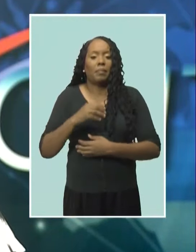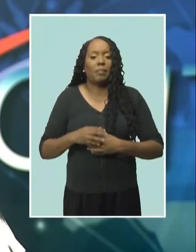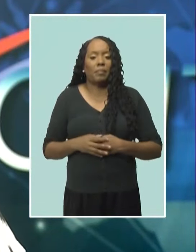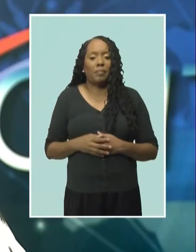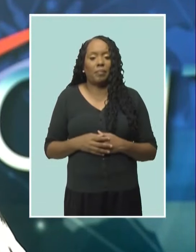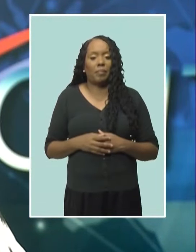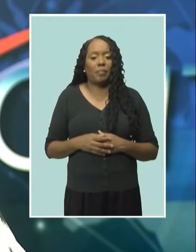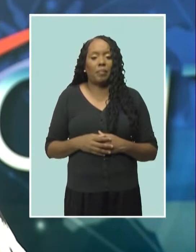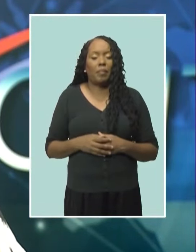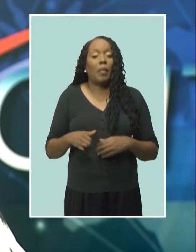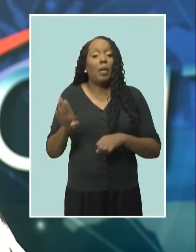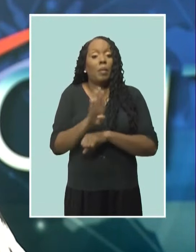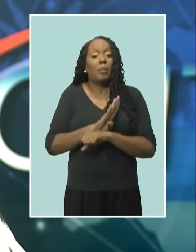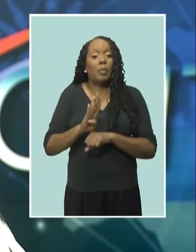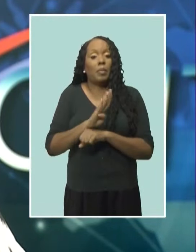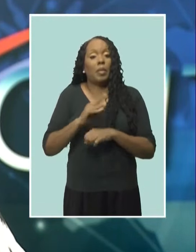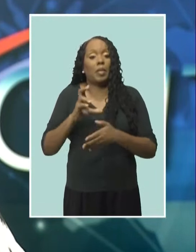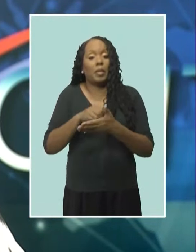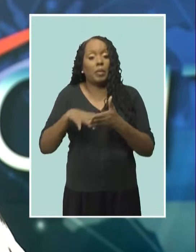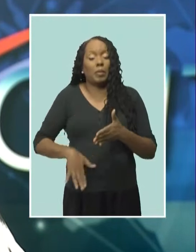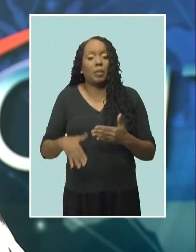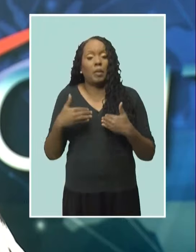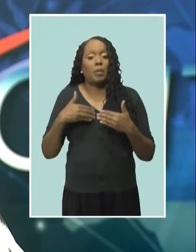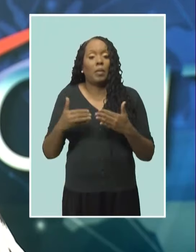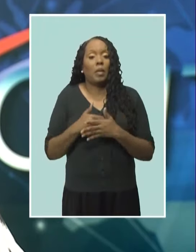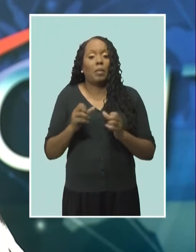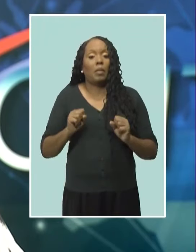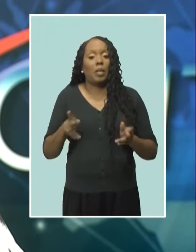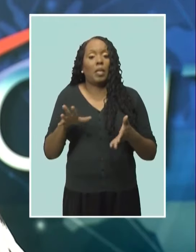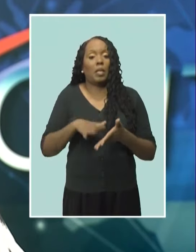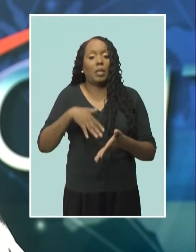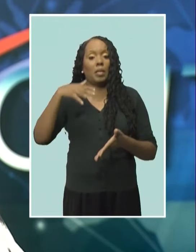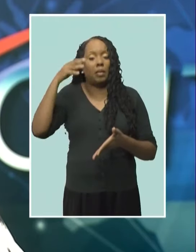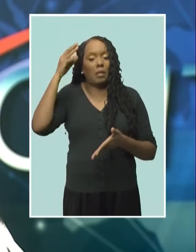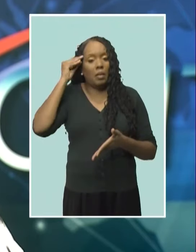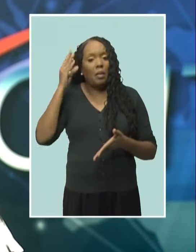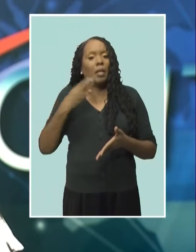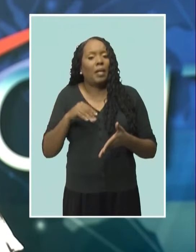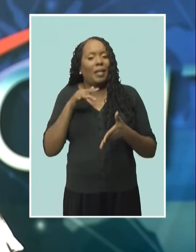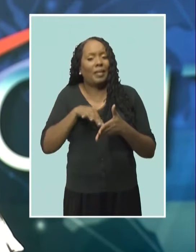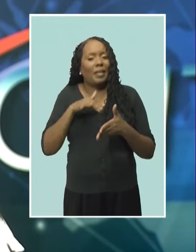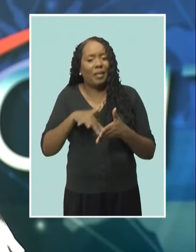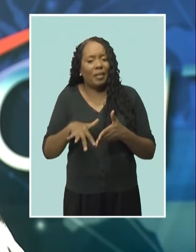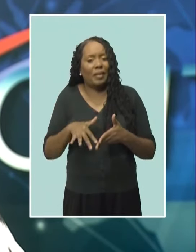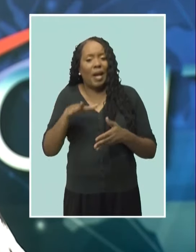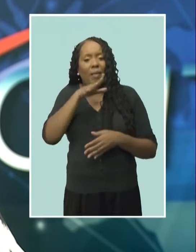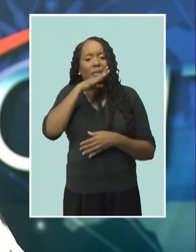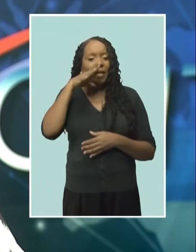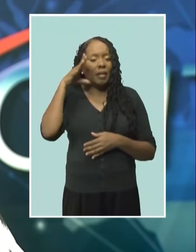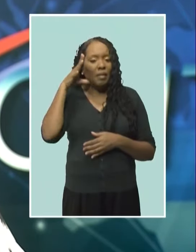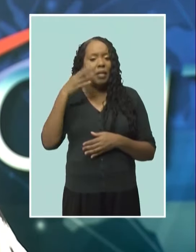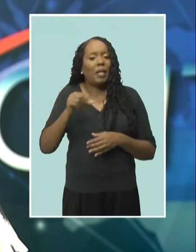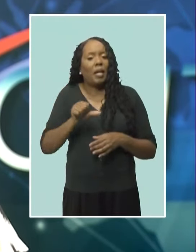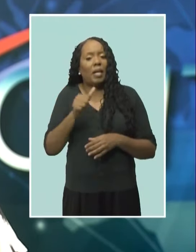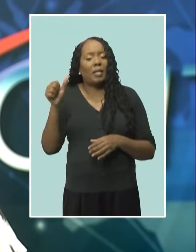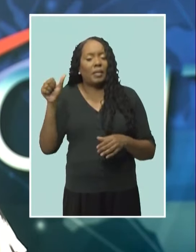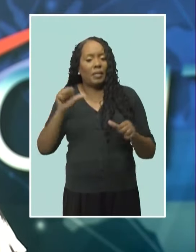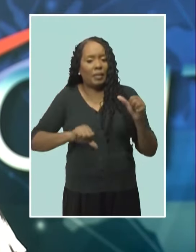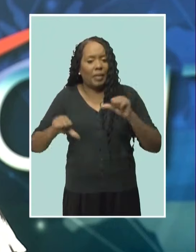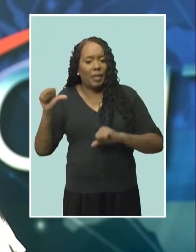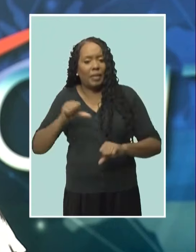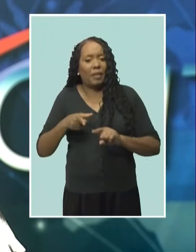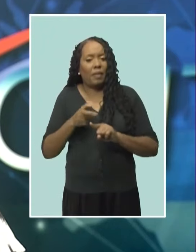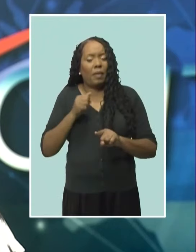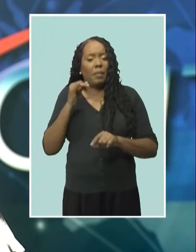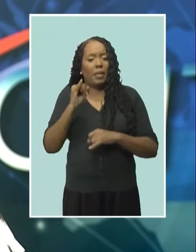Barbadian students have a new opportunity to earn bachelor's degrees in agriculture and related sciences from an international university. This is